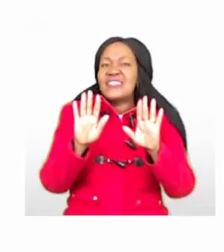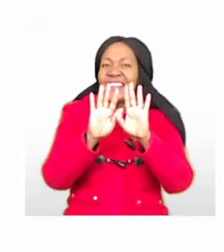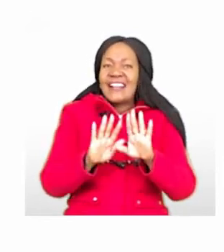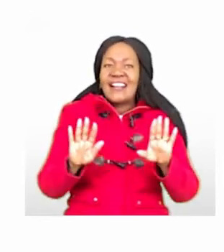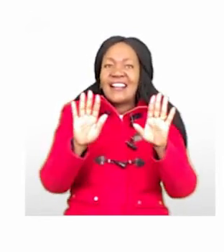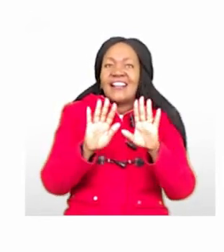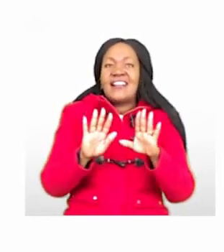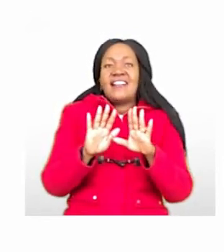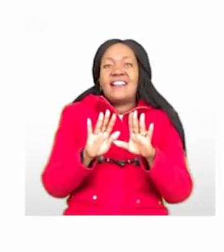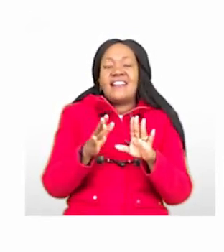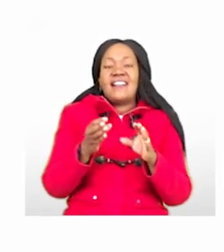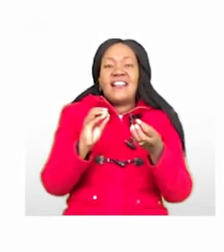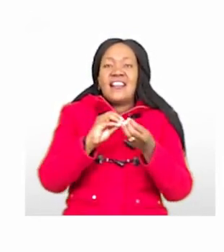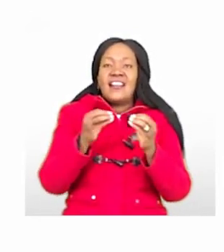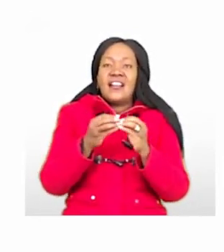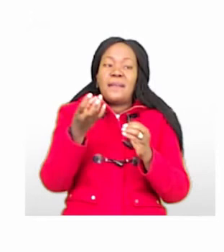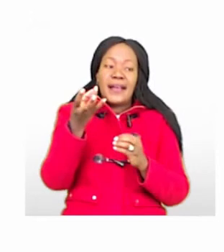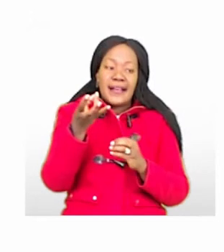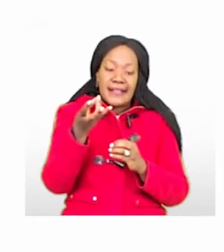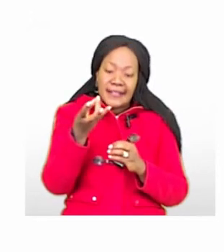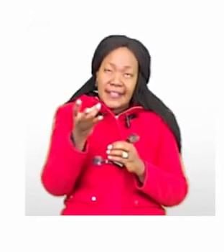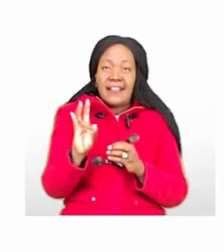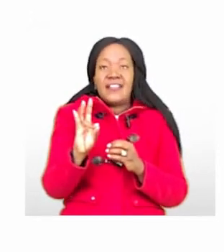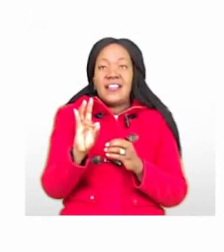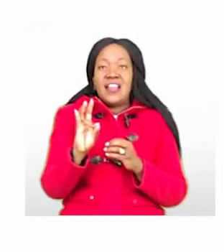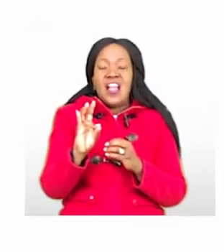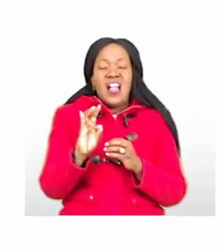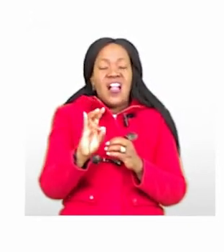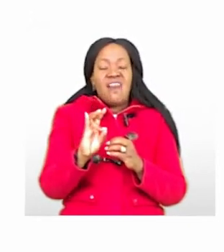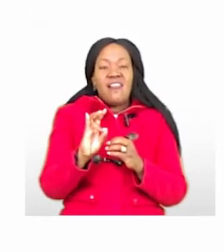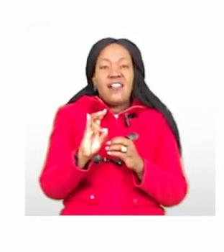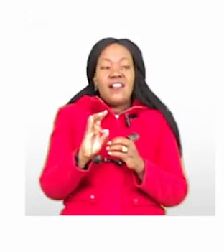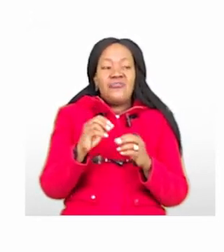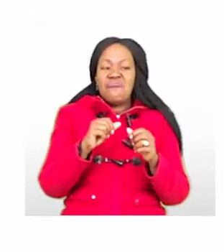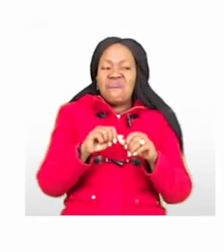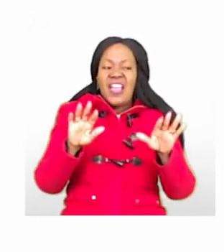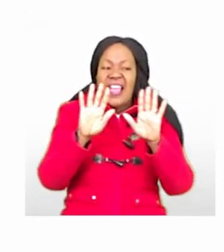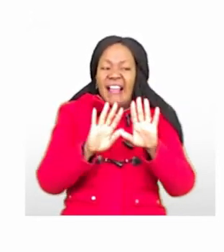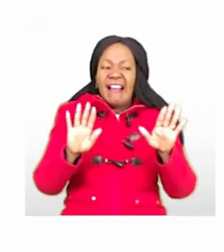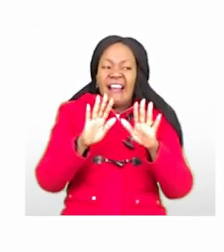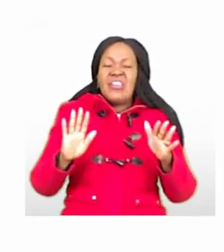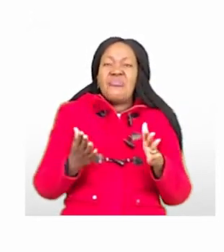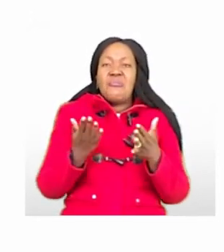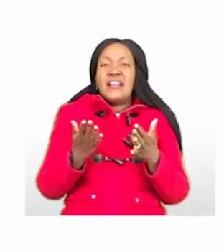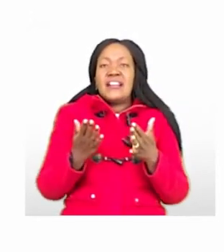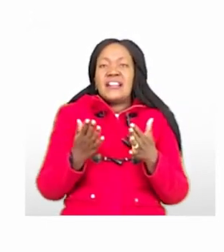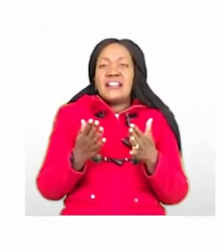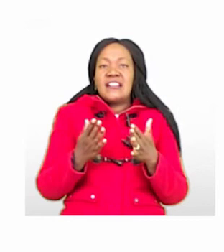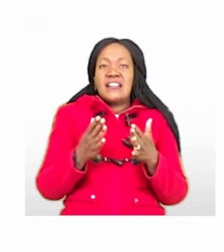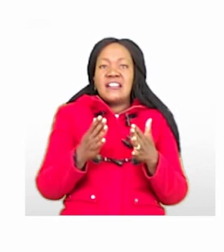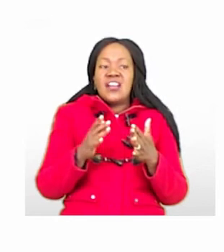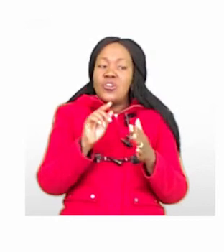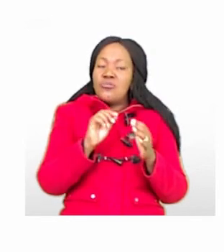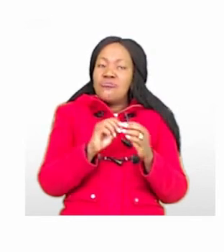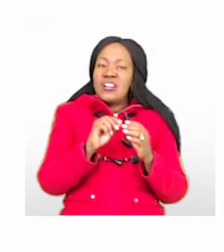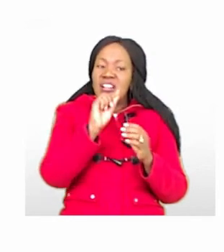the number 7. You can use any color you want. You can trace the number 7 before